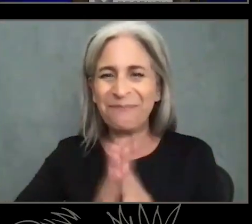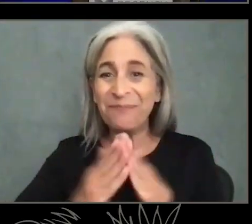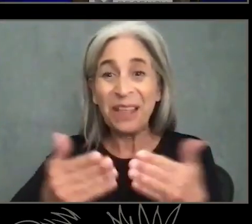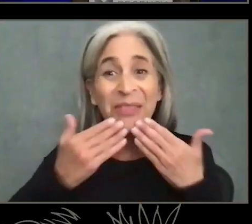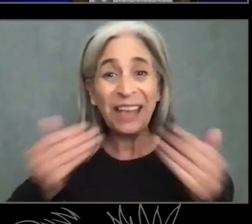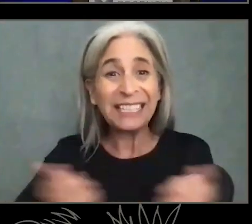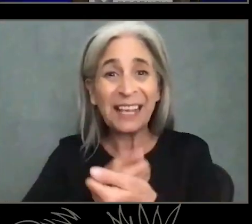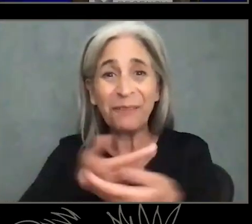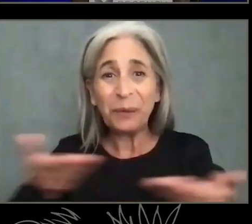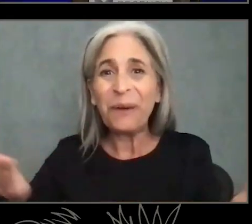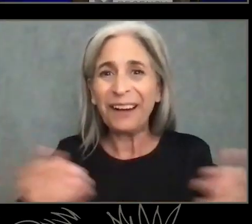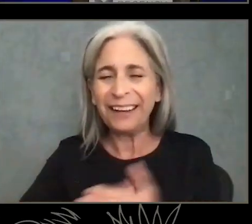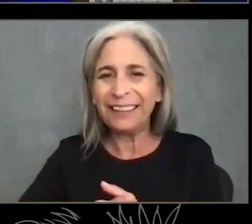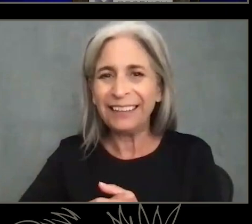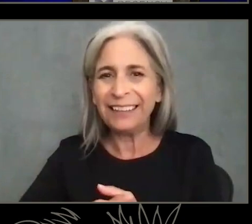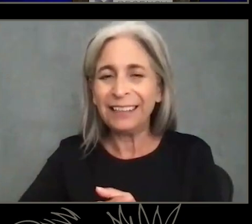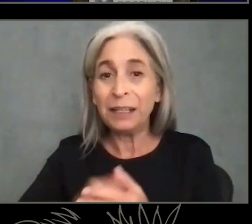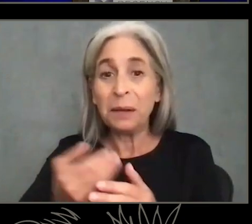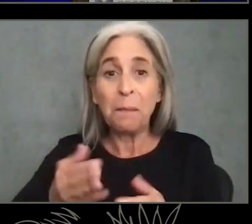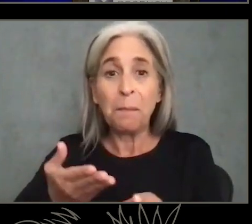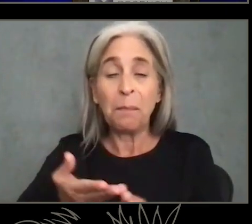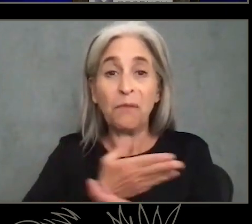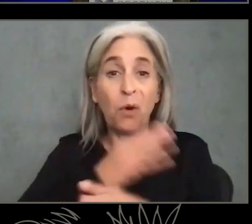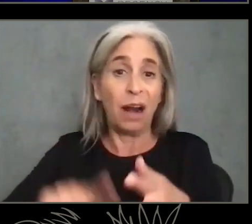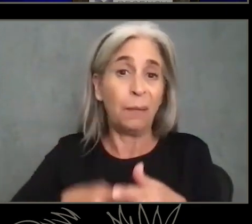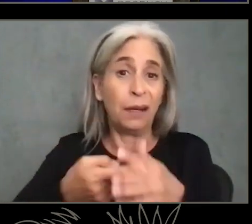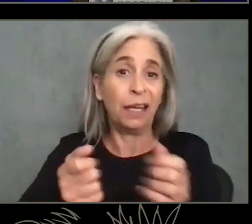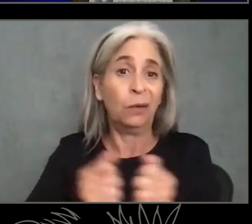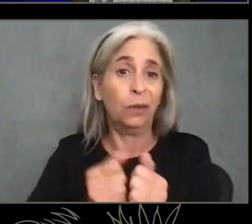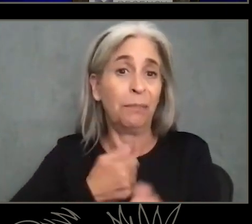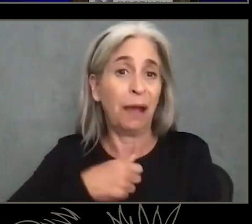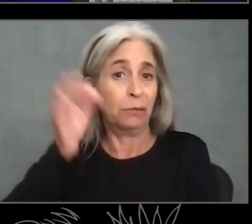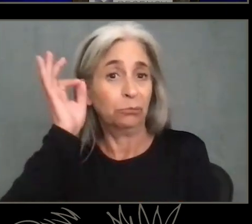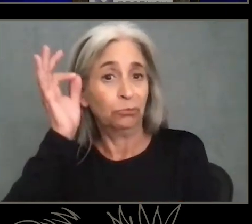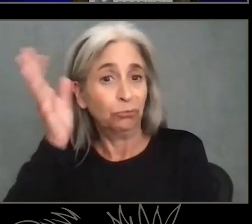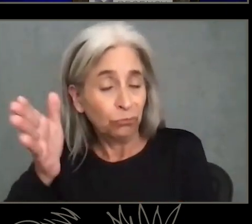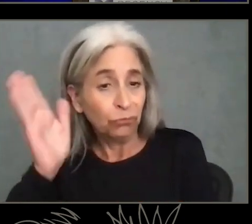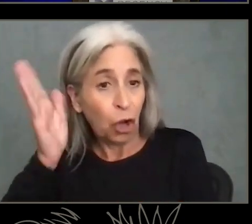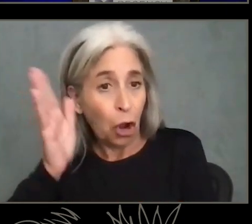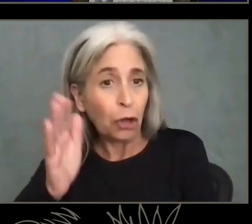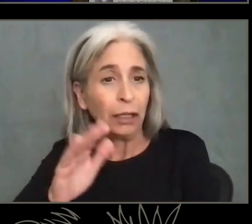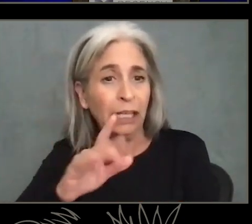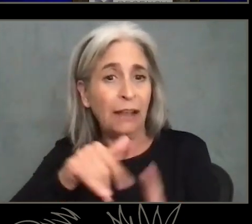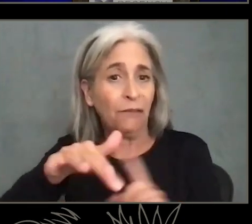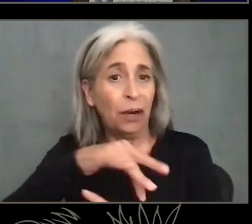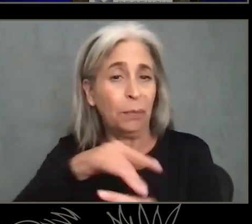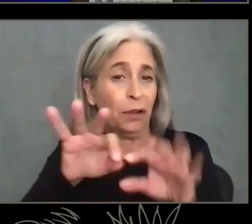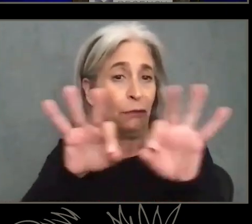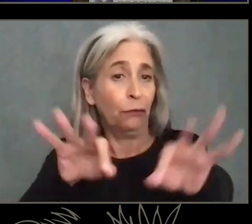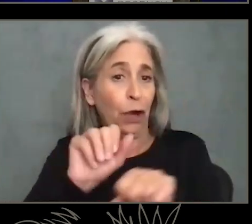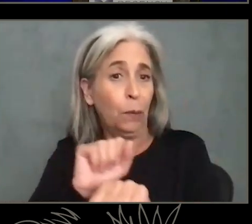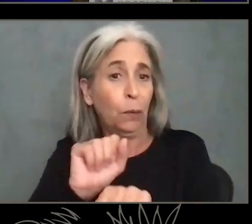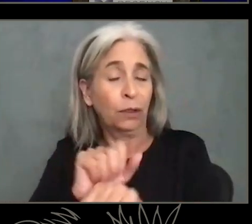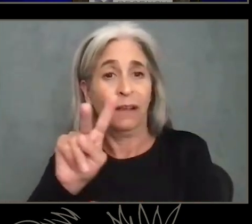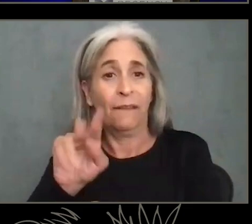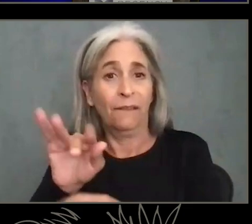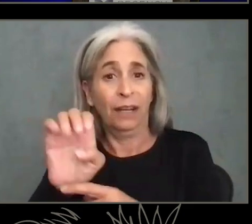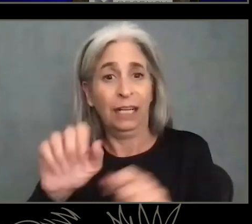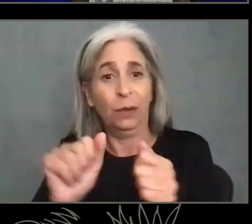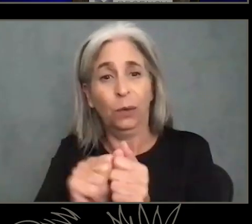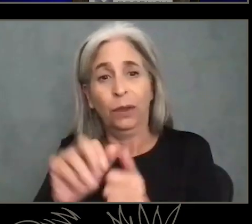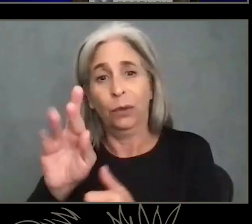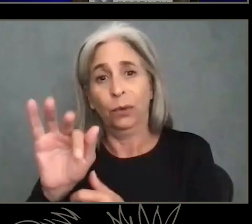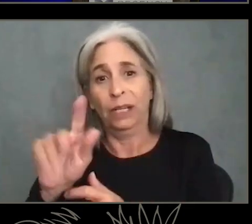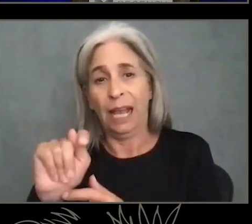Yeah, thanks everyone. Before I get started with the talk, environmental frameworks with Vite and React, I just want to give a quick shout out to Taylor Otwell